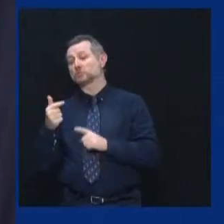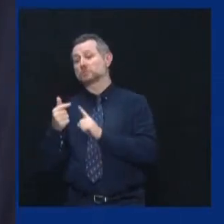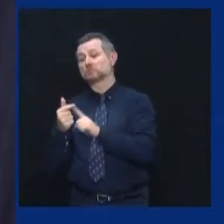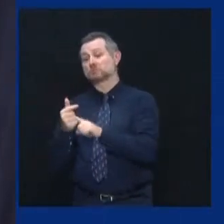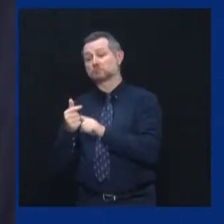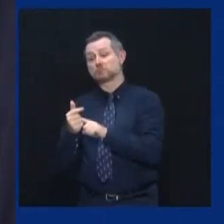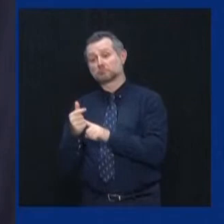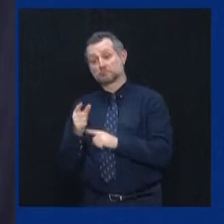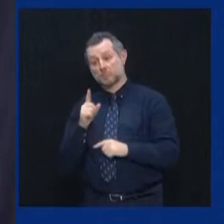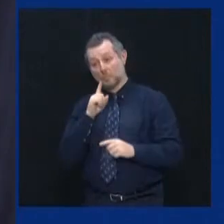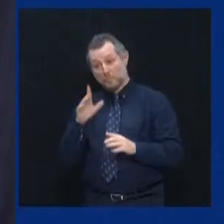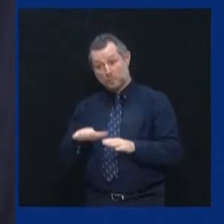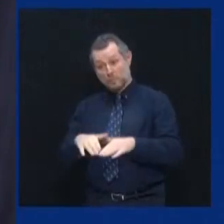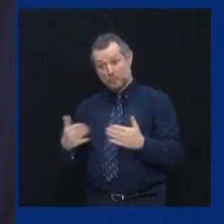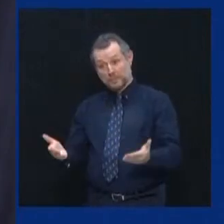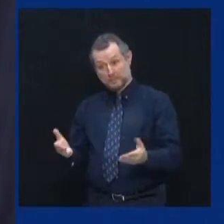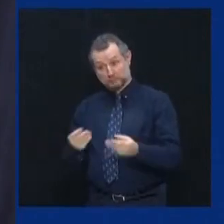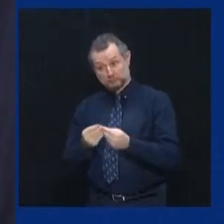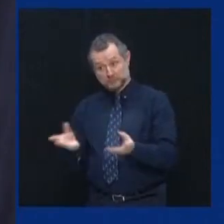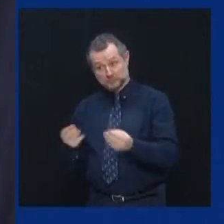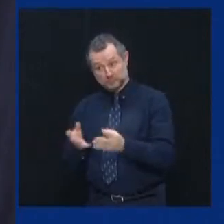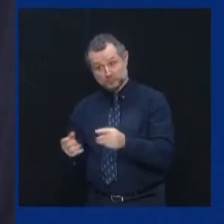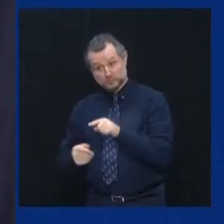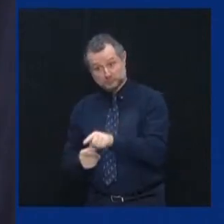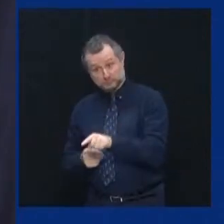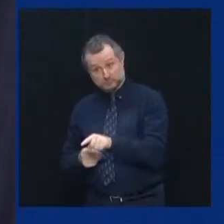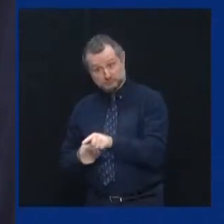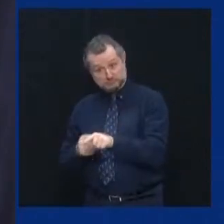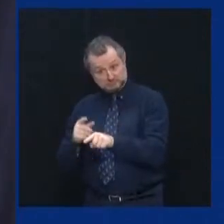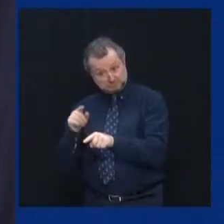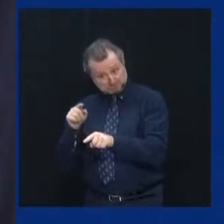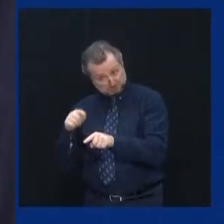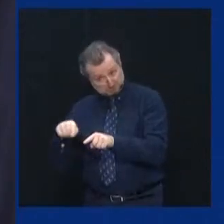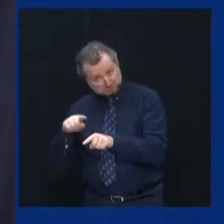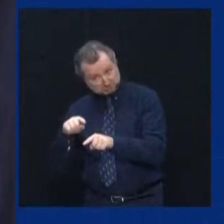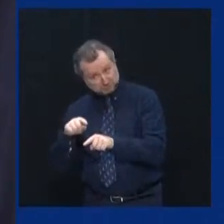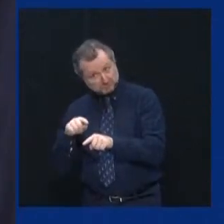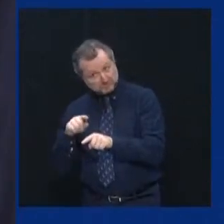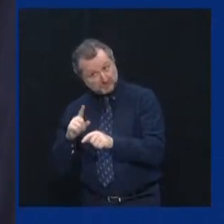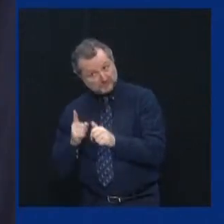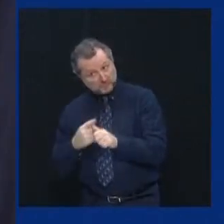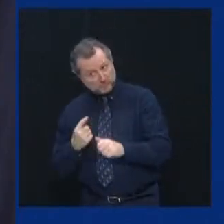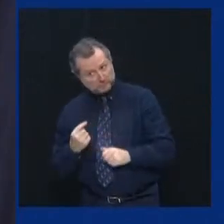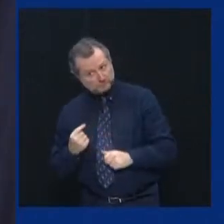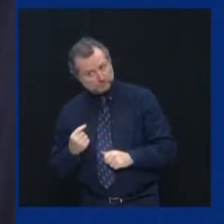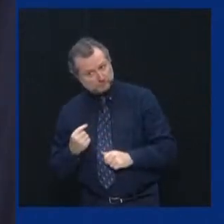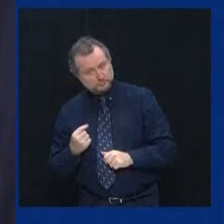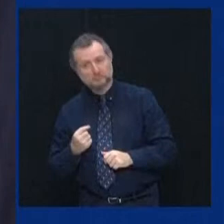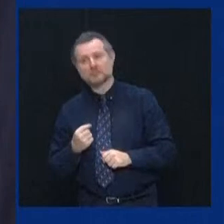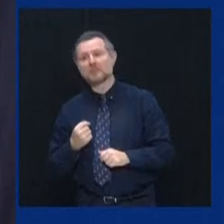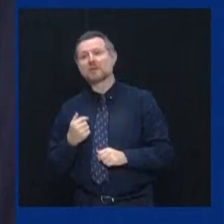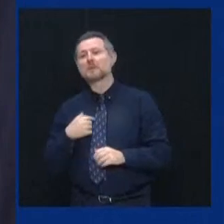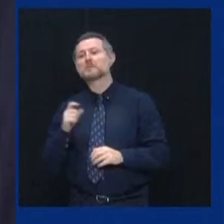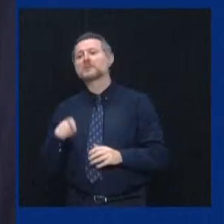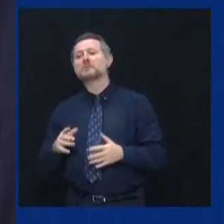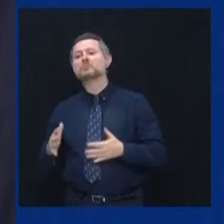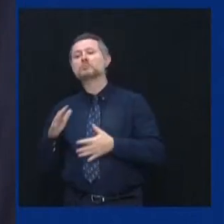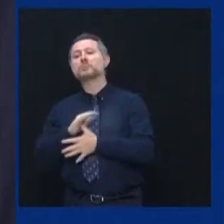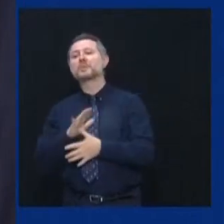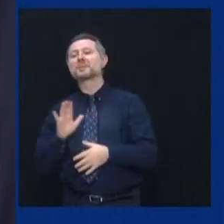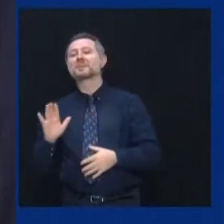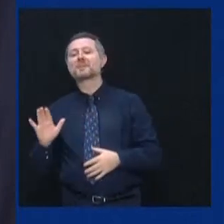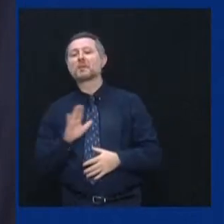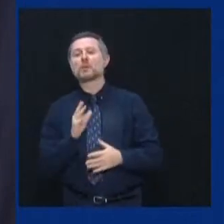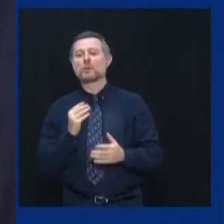are open, they need to first prioritize their own